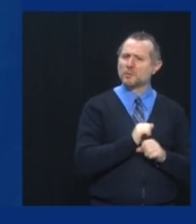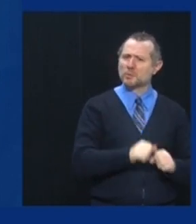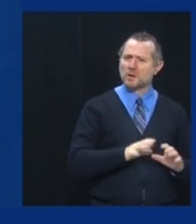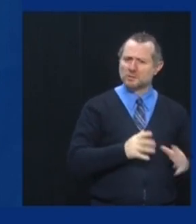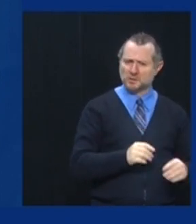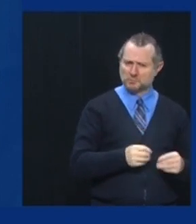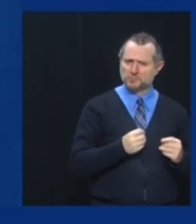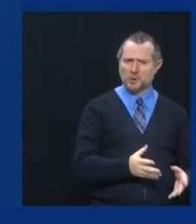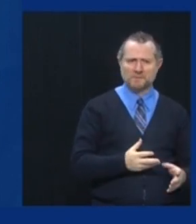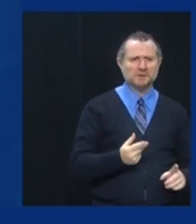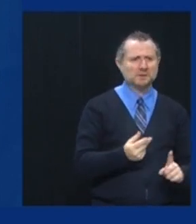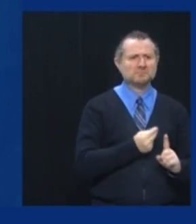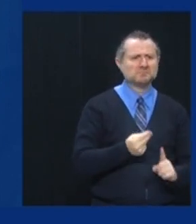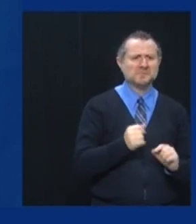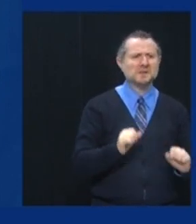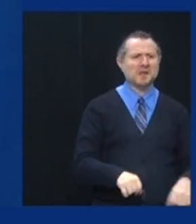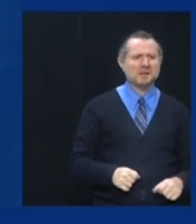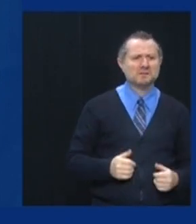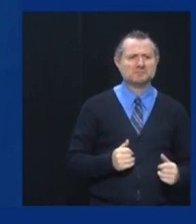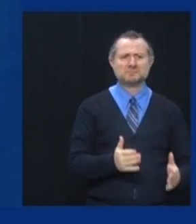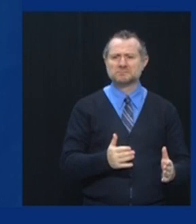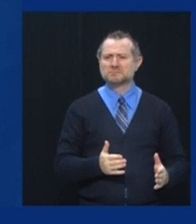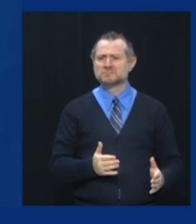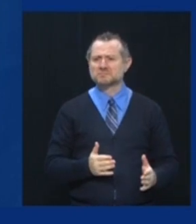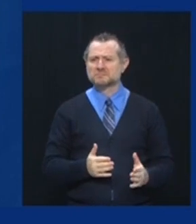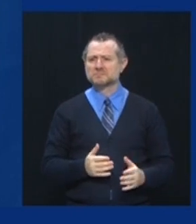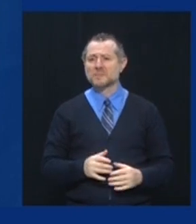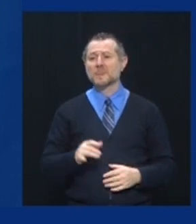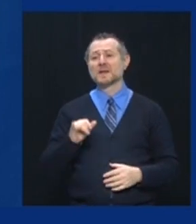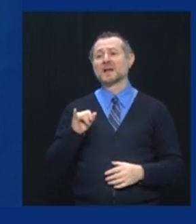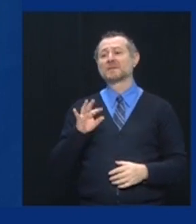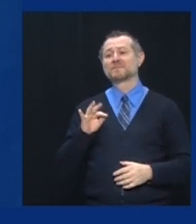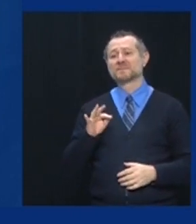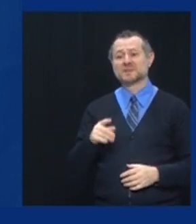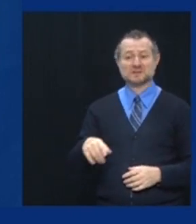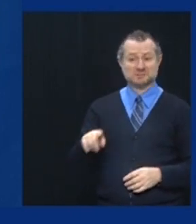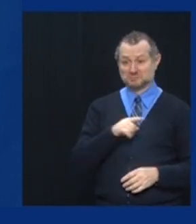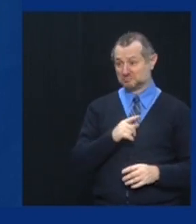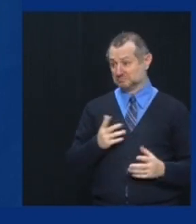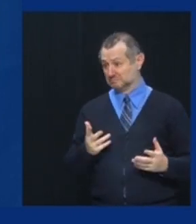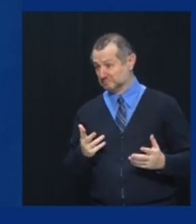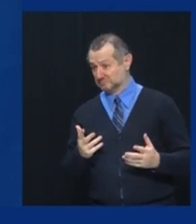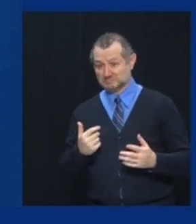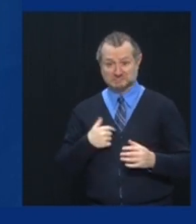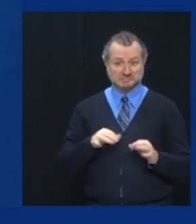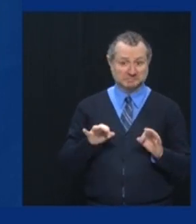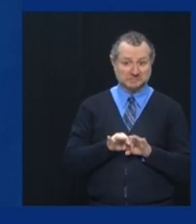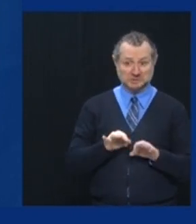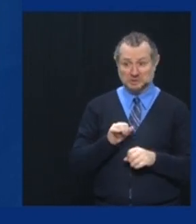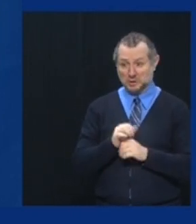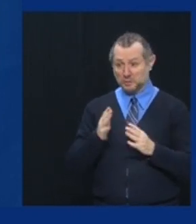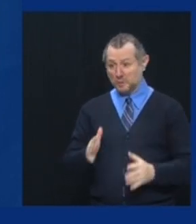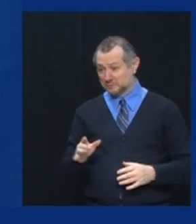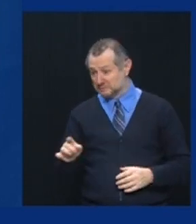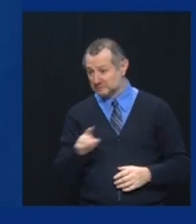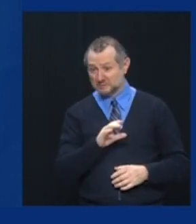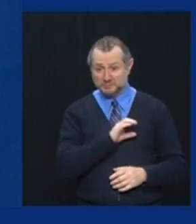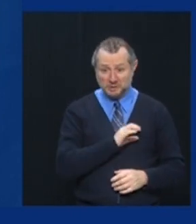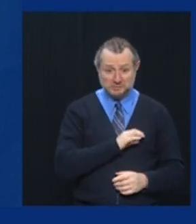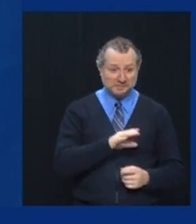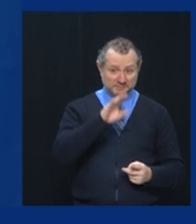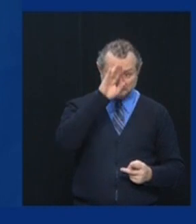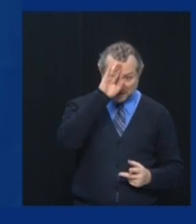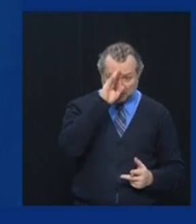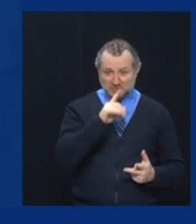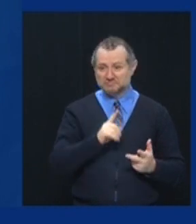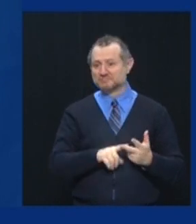vaccines. To the extent we can have the essential workers use their